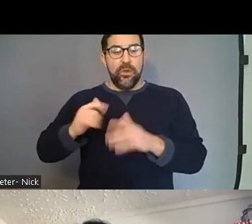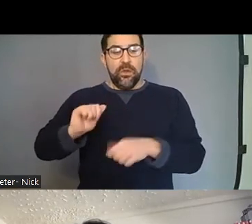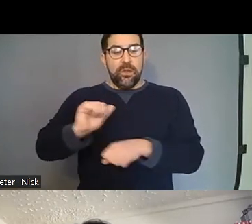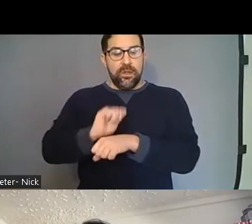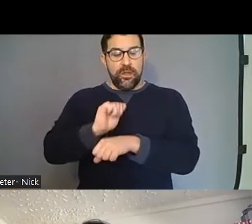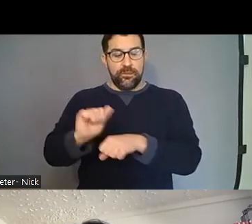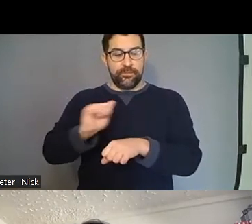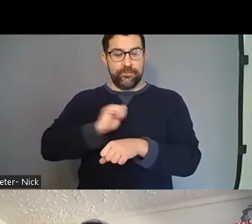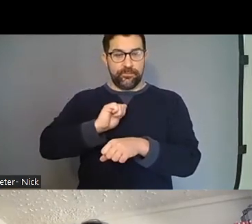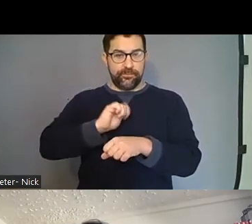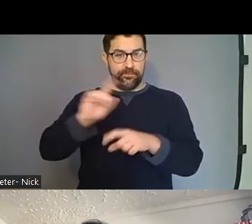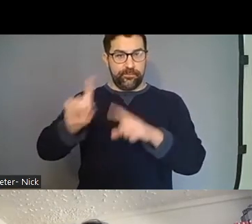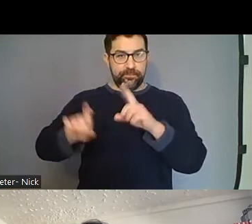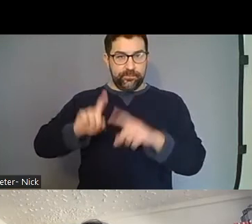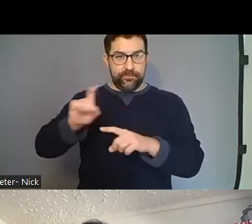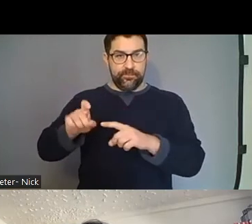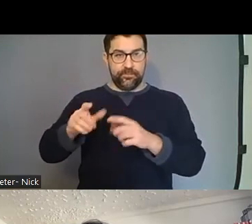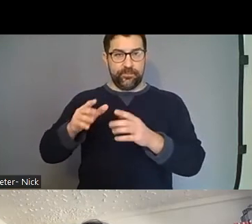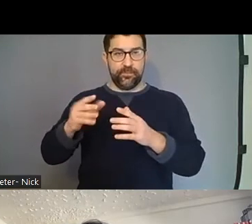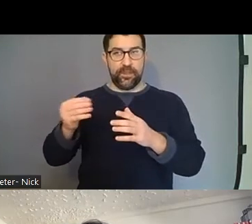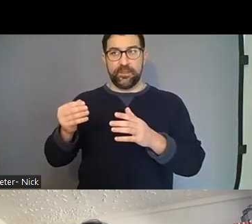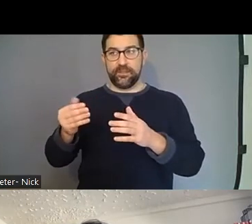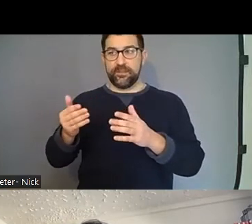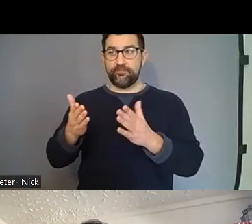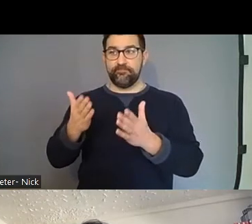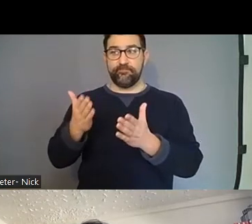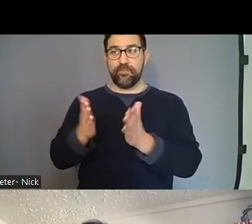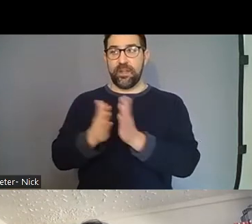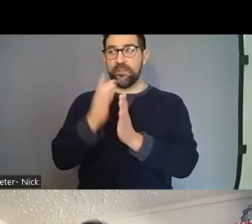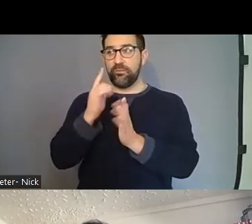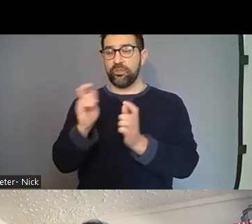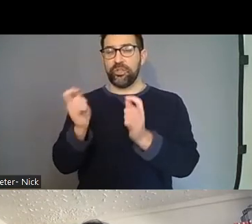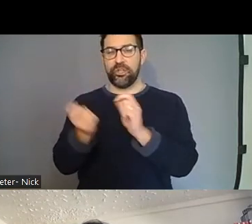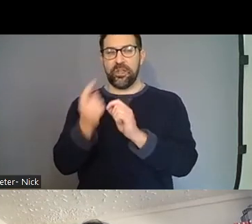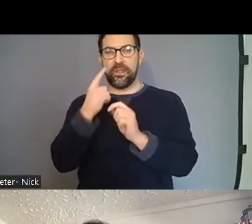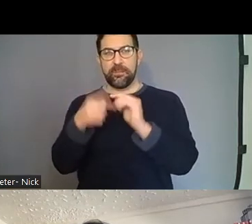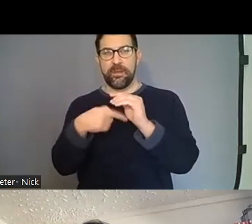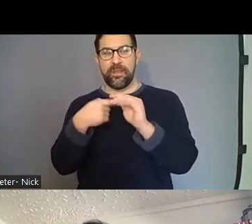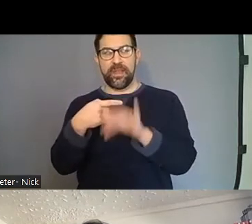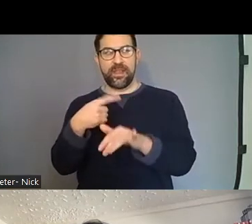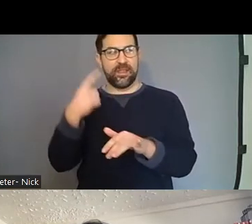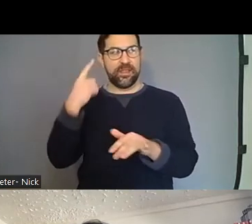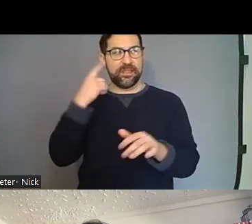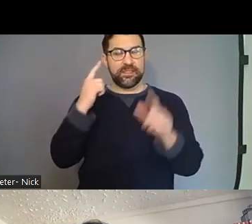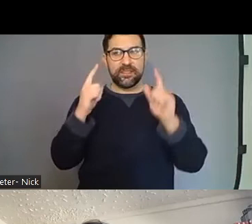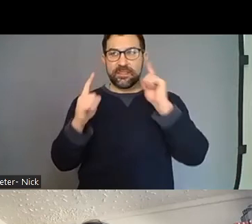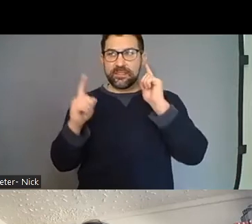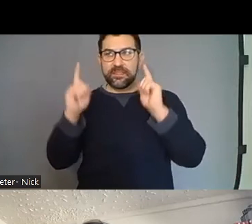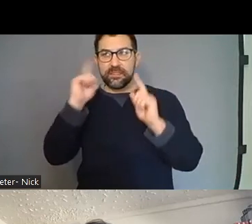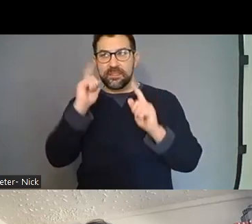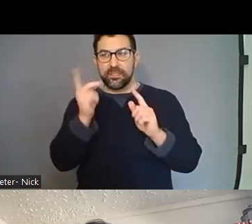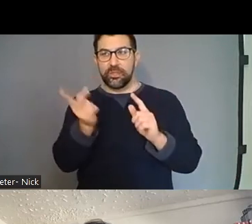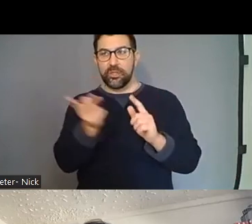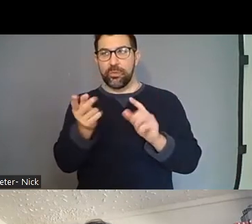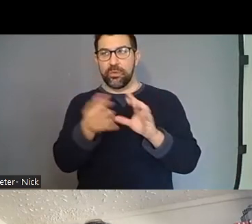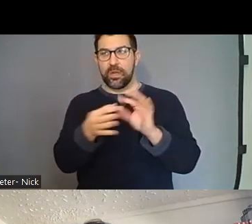and perhaps getting into coalitions for change. I think about that when I listen to both you and Rami's